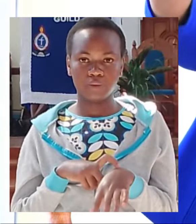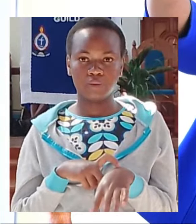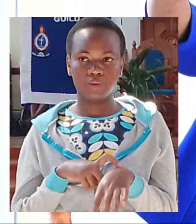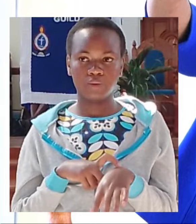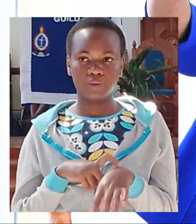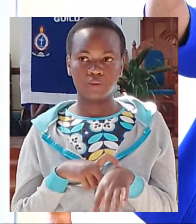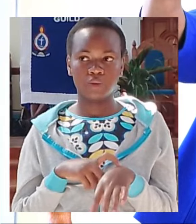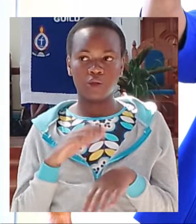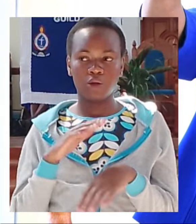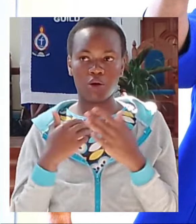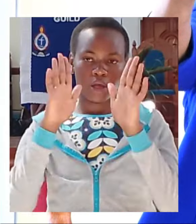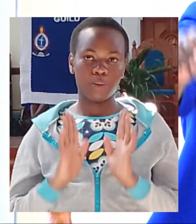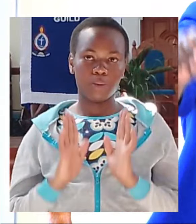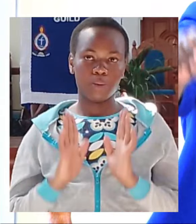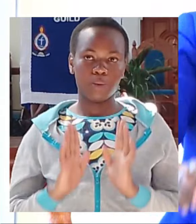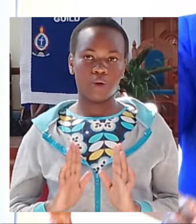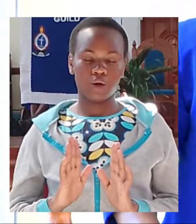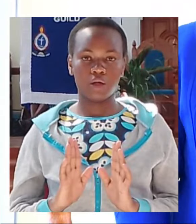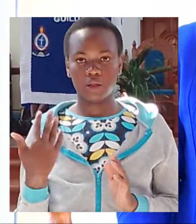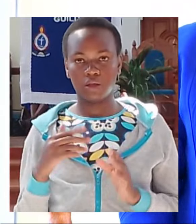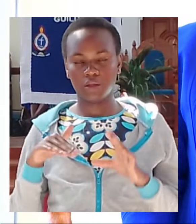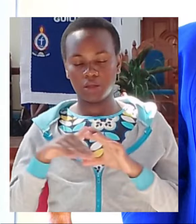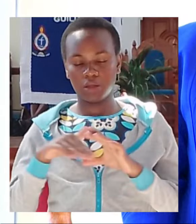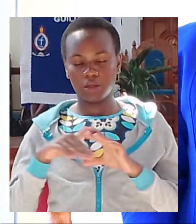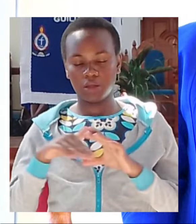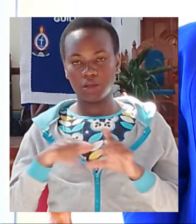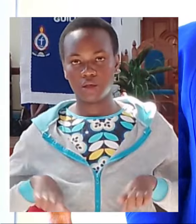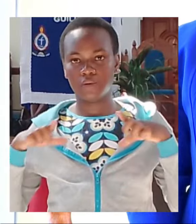hicho ambacho ni cha maana sana katika maisha yako.